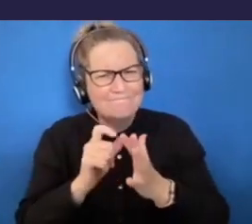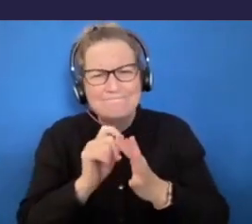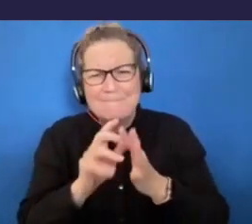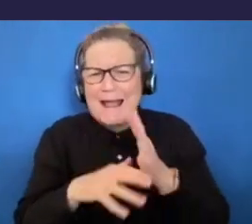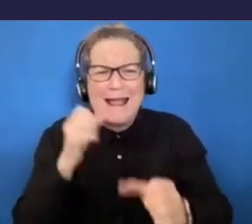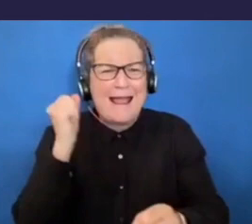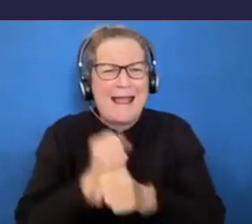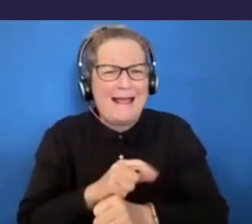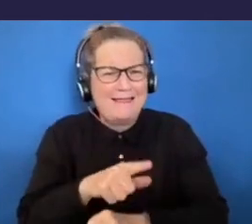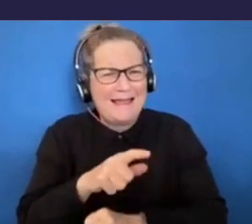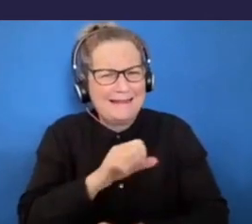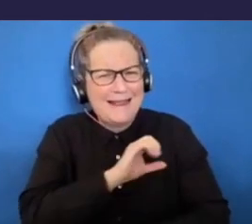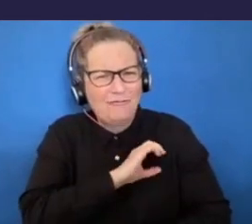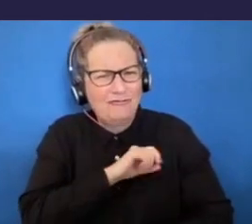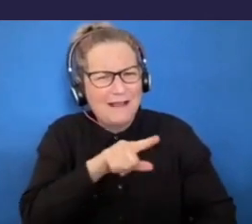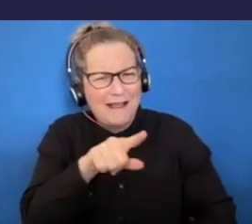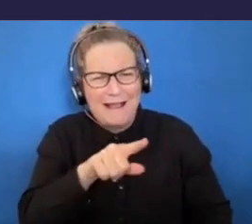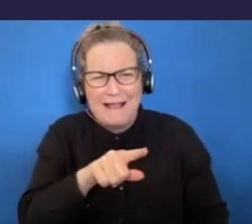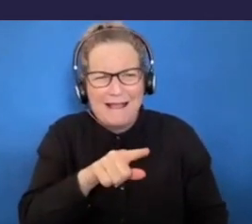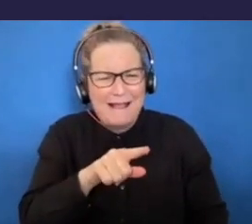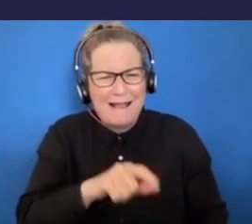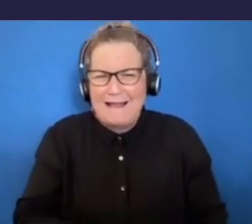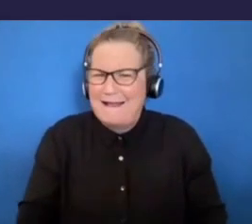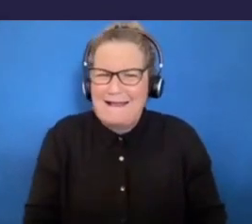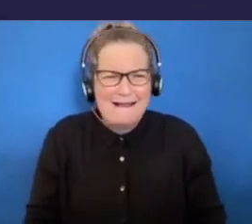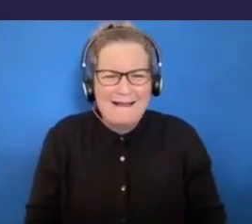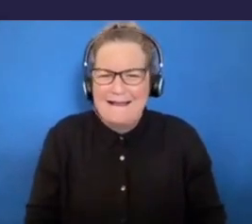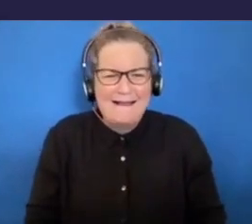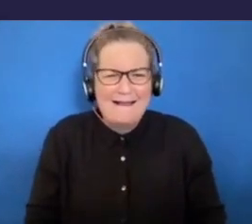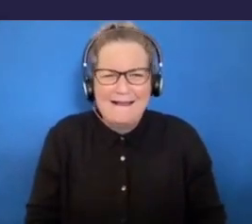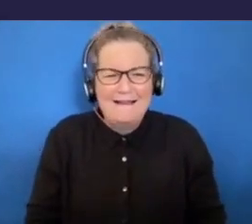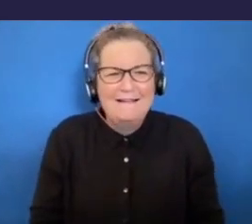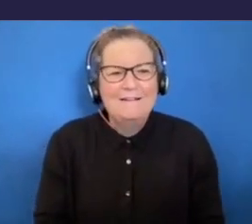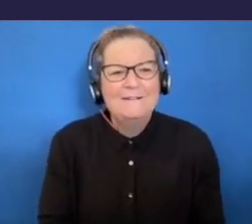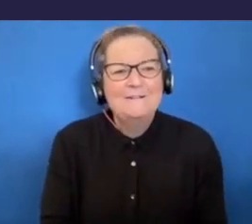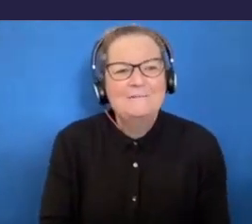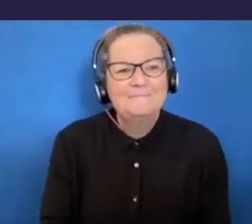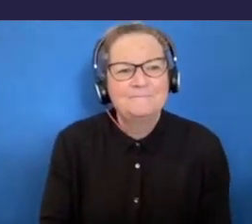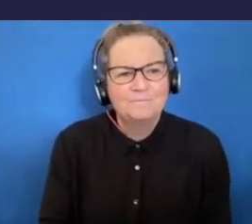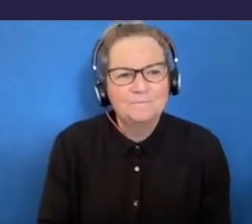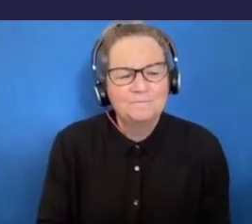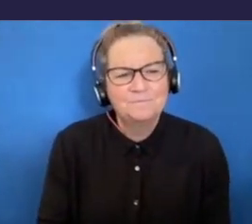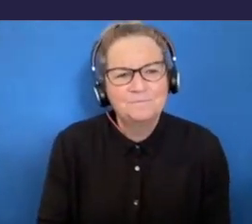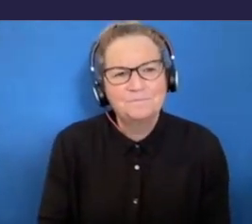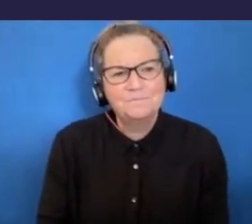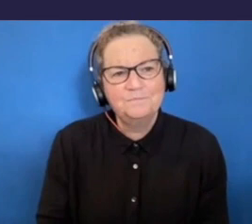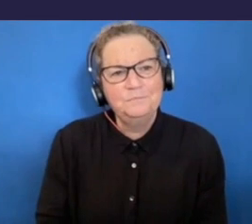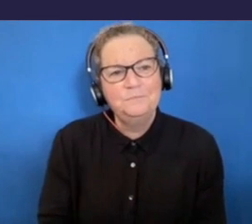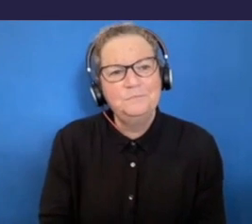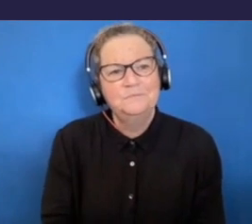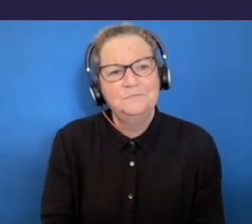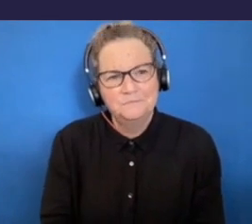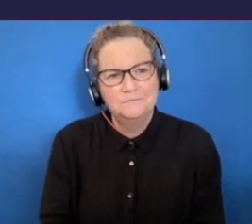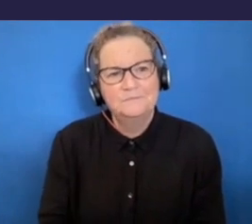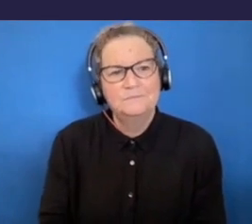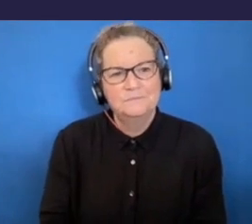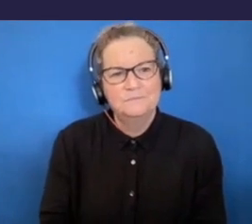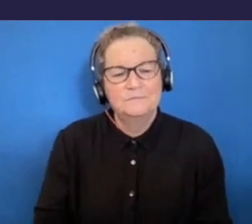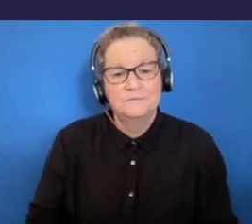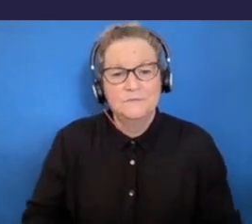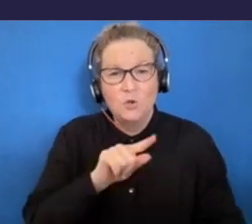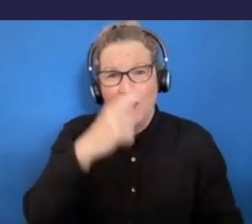Yeah. What does a rat bag? Your dog is a rat bag. Text. Is supportive housemate model right for